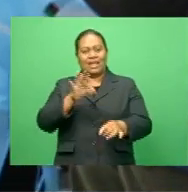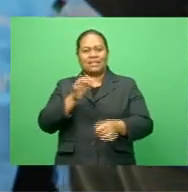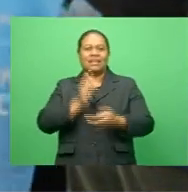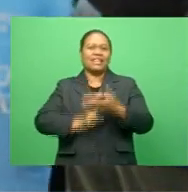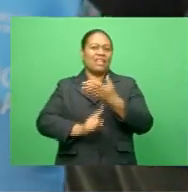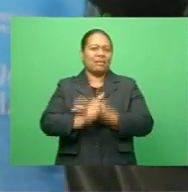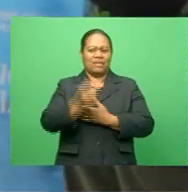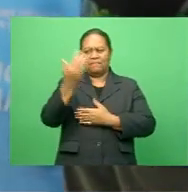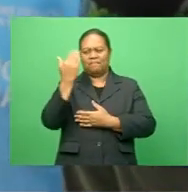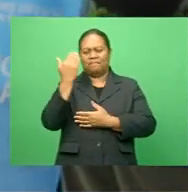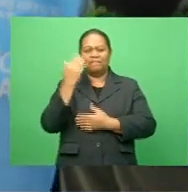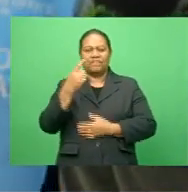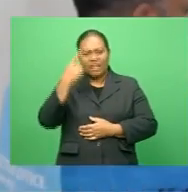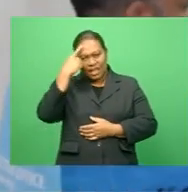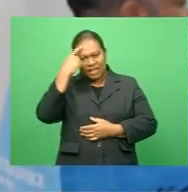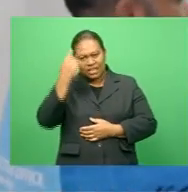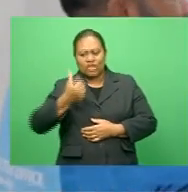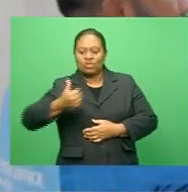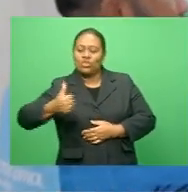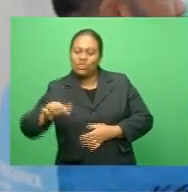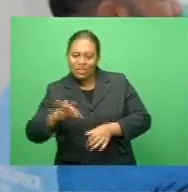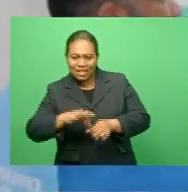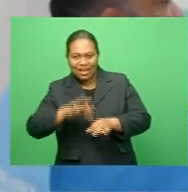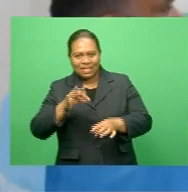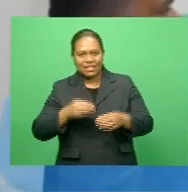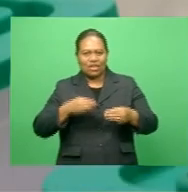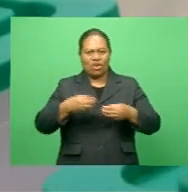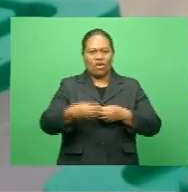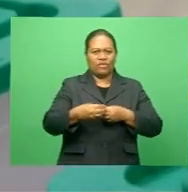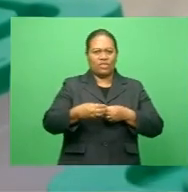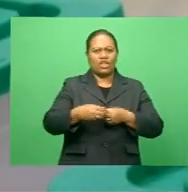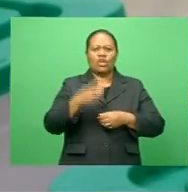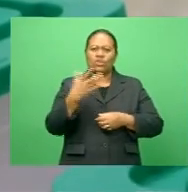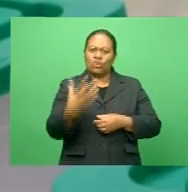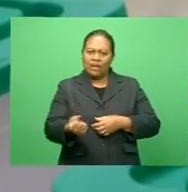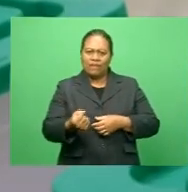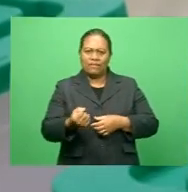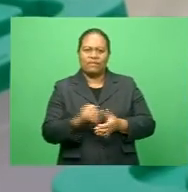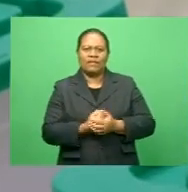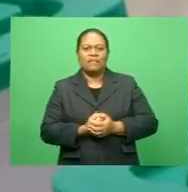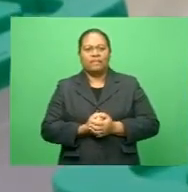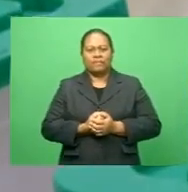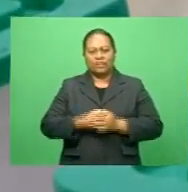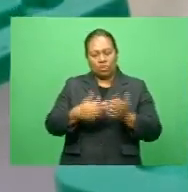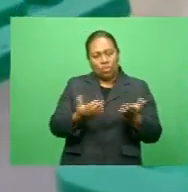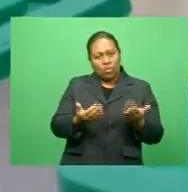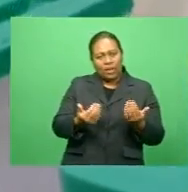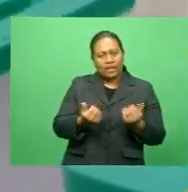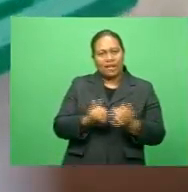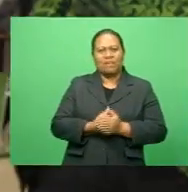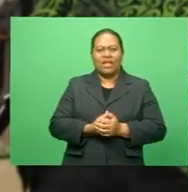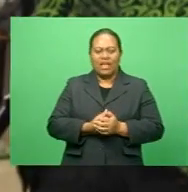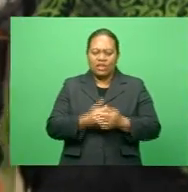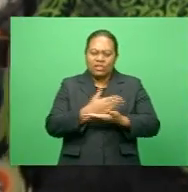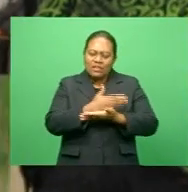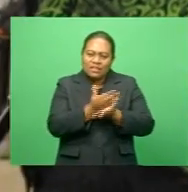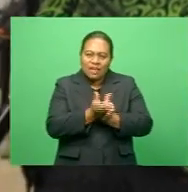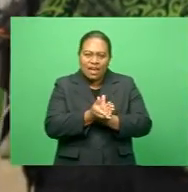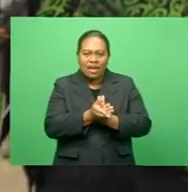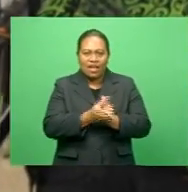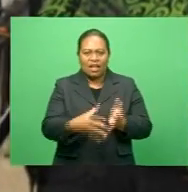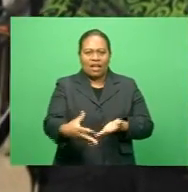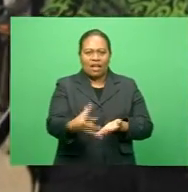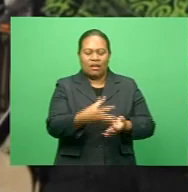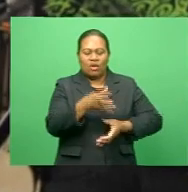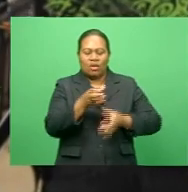the idea of using the Elections Office to address potential controversy was welcomed by the shareholders, and